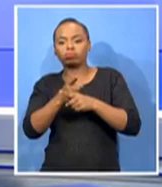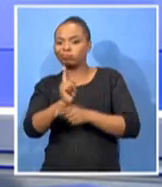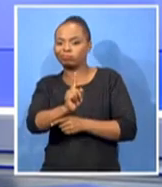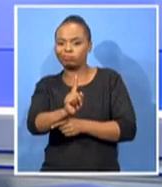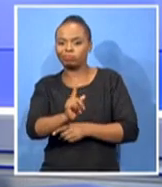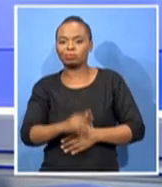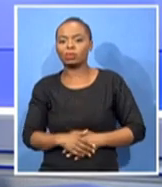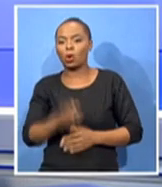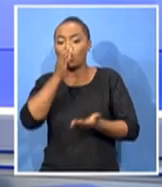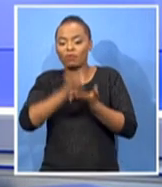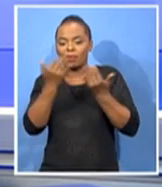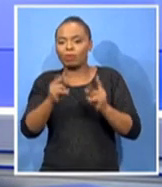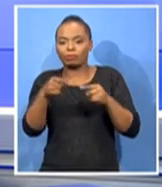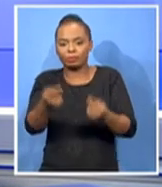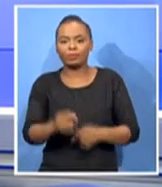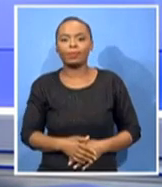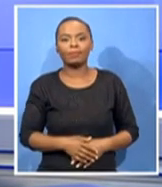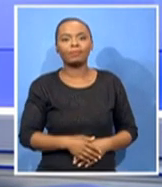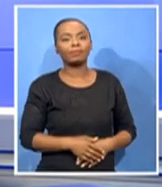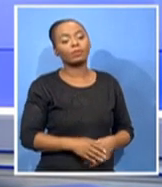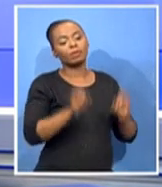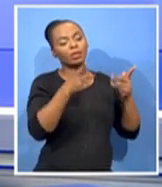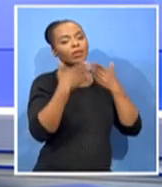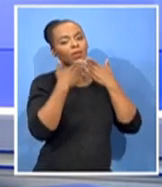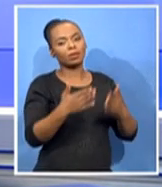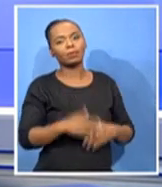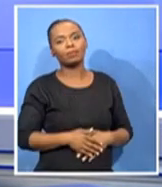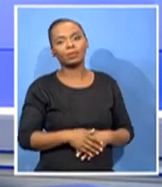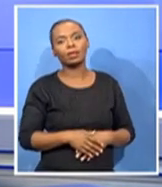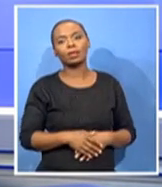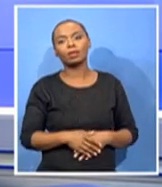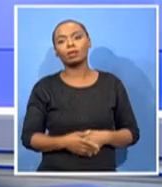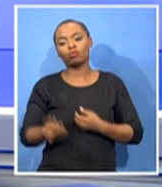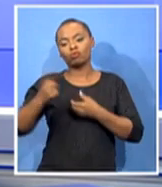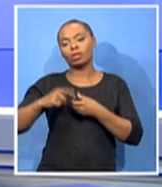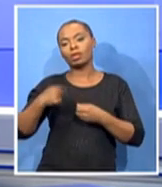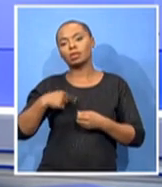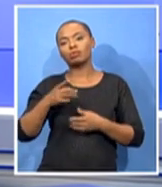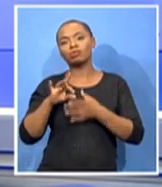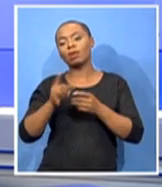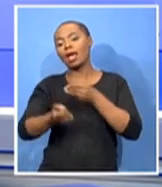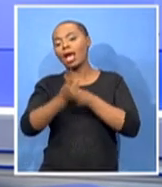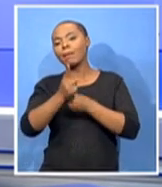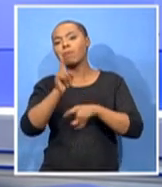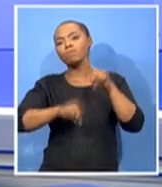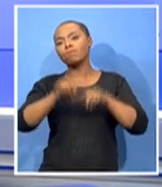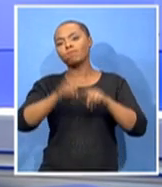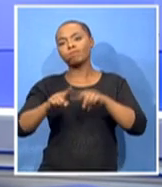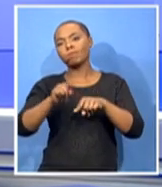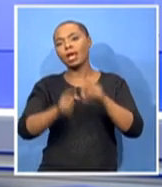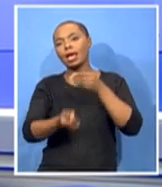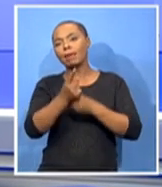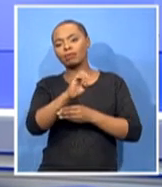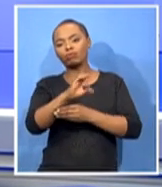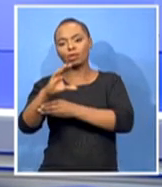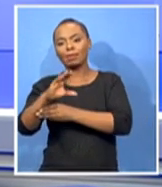that. That is Brigadier Vish Naidoo. They're joining us in relation to that incident that took place in the Eastern Cape. Seven people killed and 6